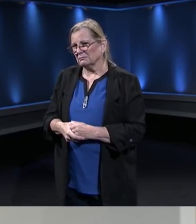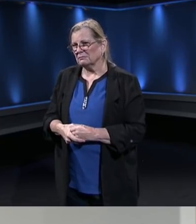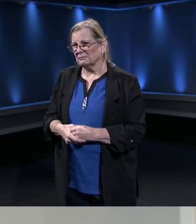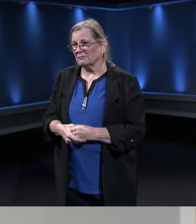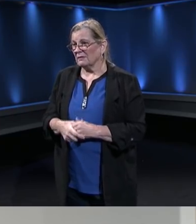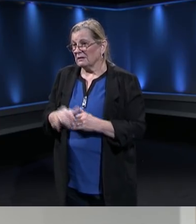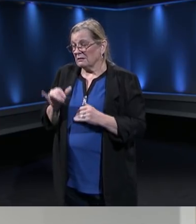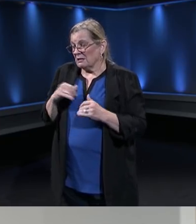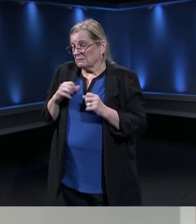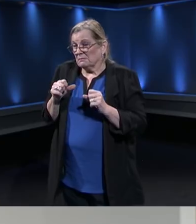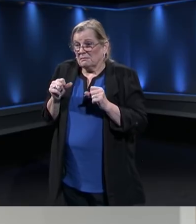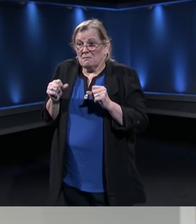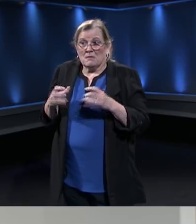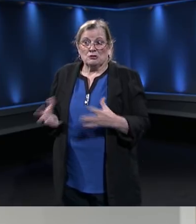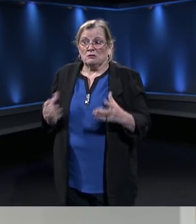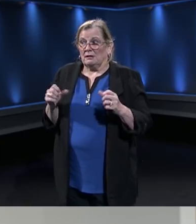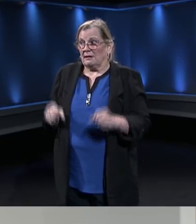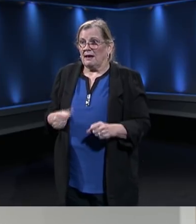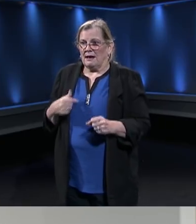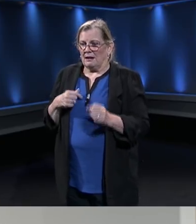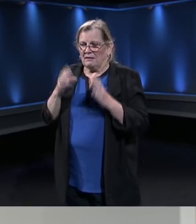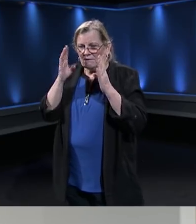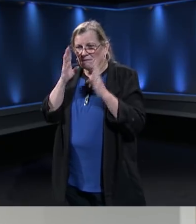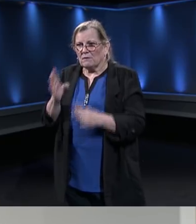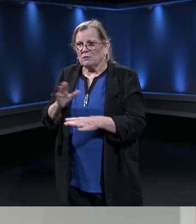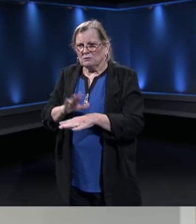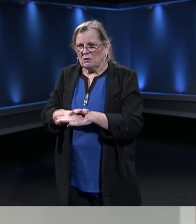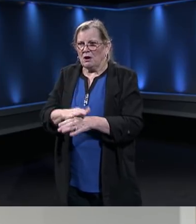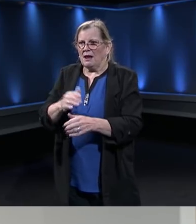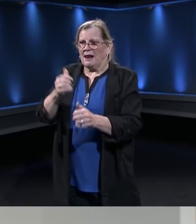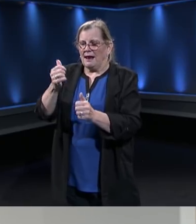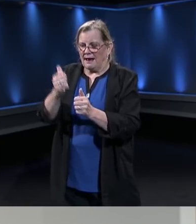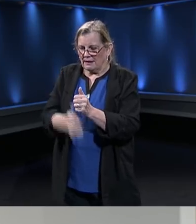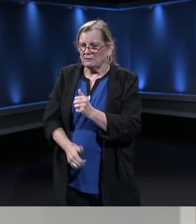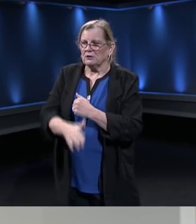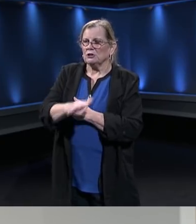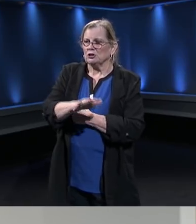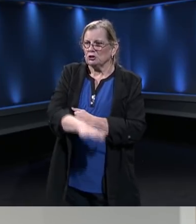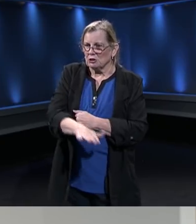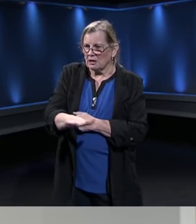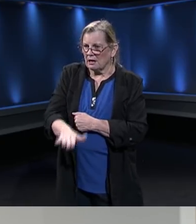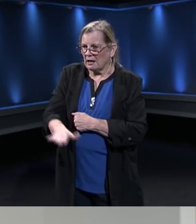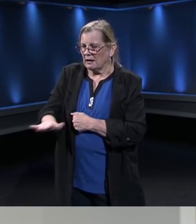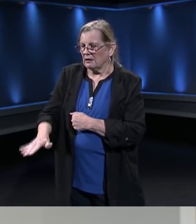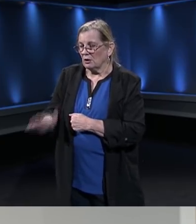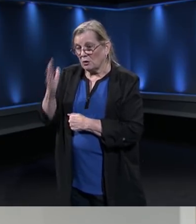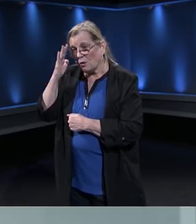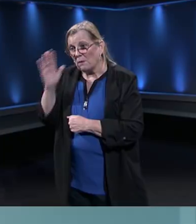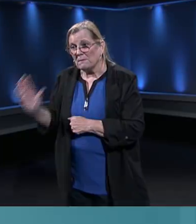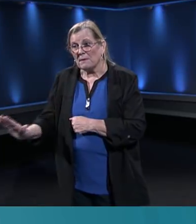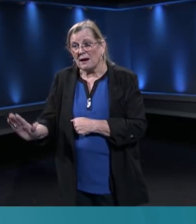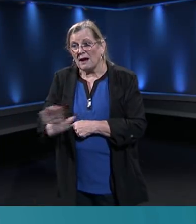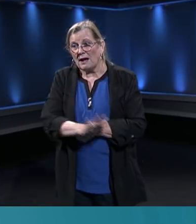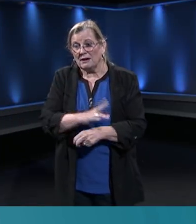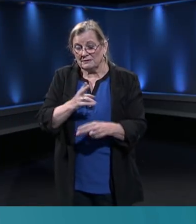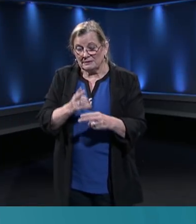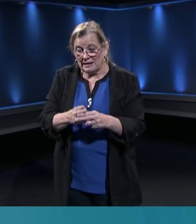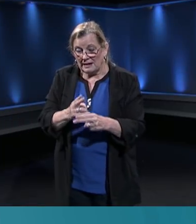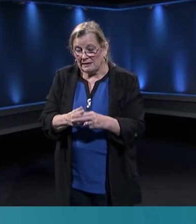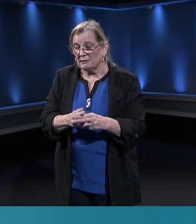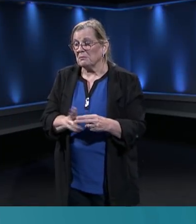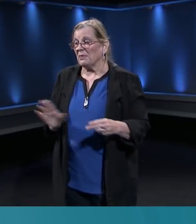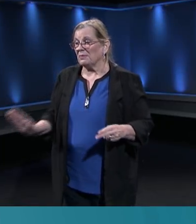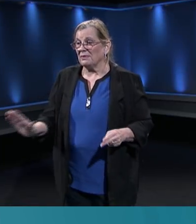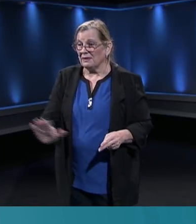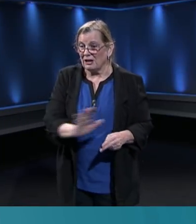focus on every child by name and by need. Let's take another email. How do I enforce structure in my child's life during the school